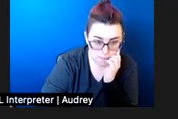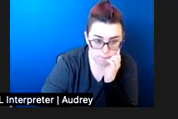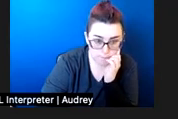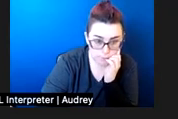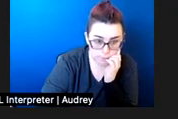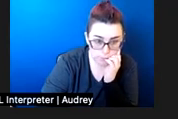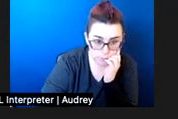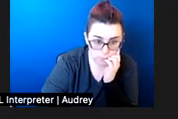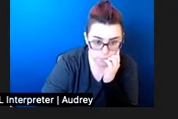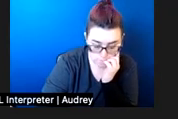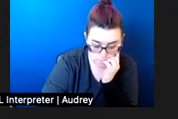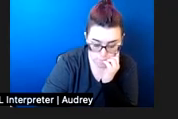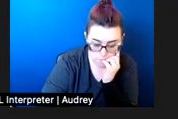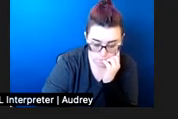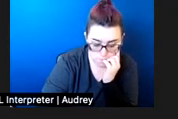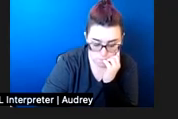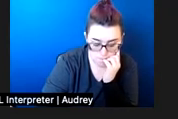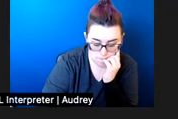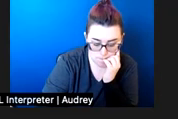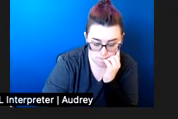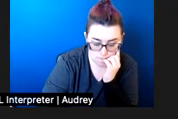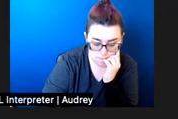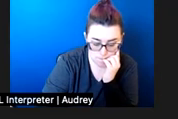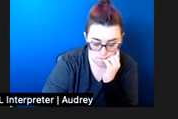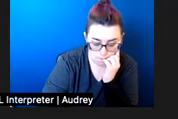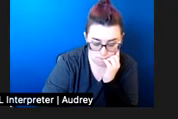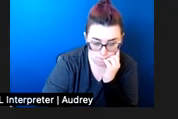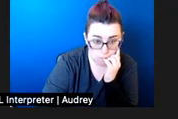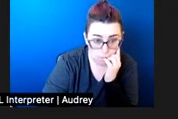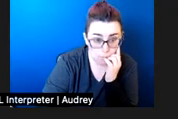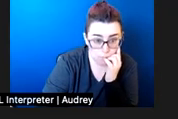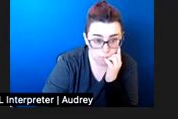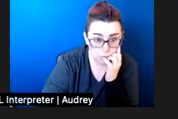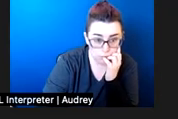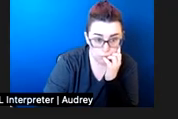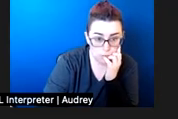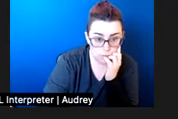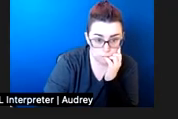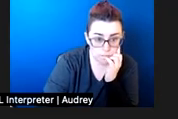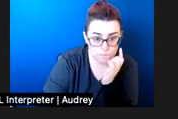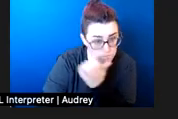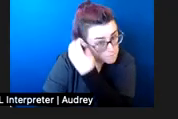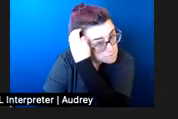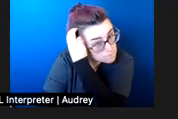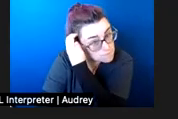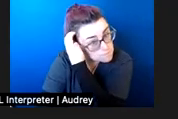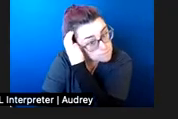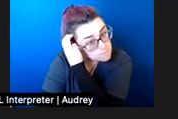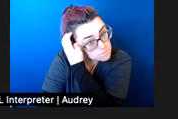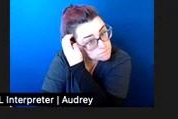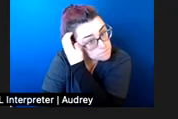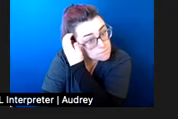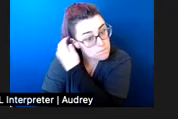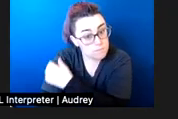the water. It's also bringing pollutants into the water, and those pollutants can lead to potentials like algae blooms,